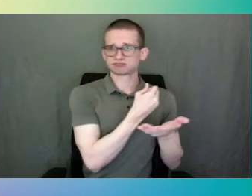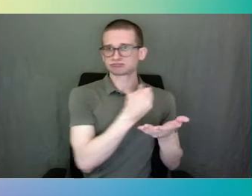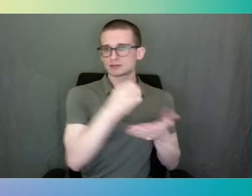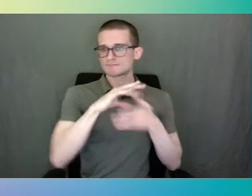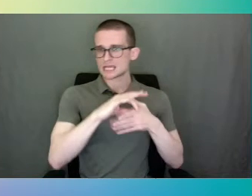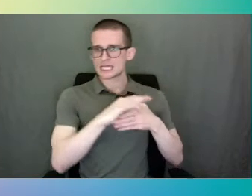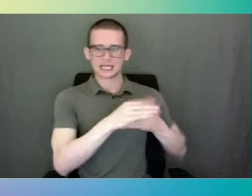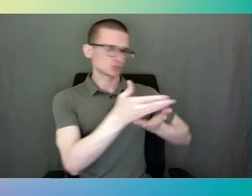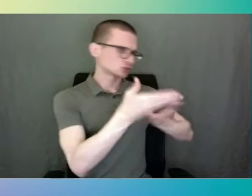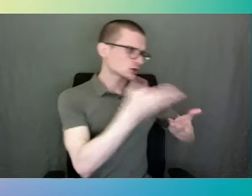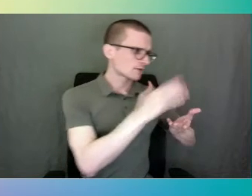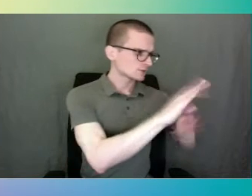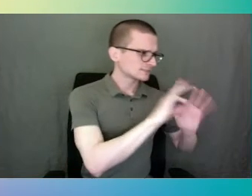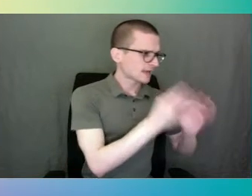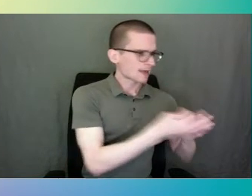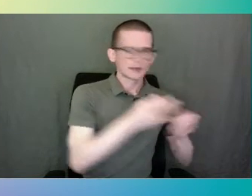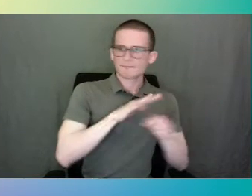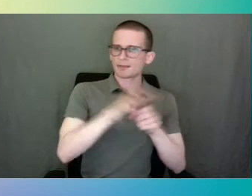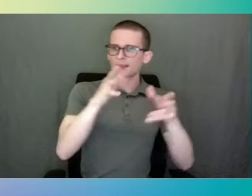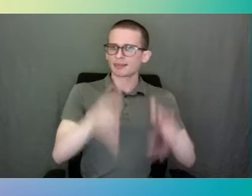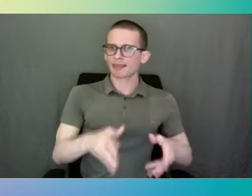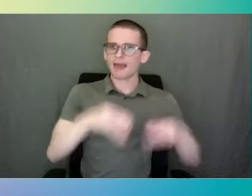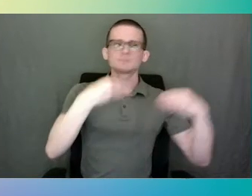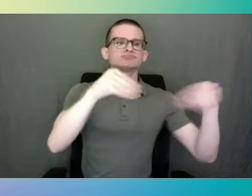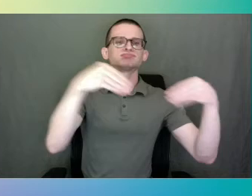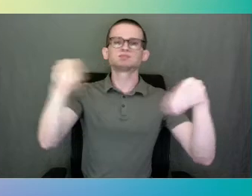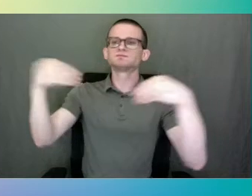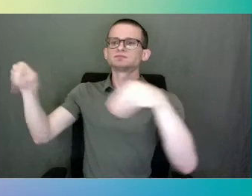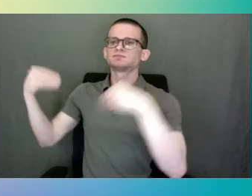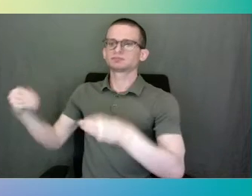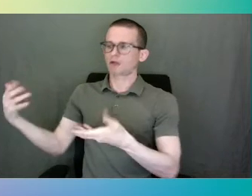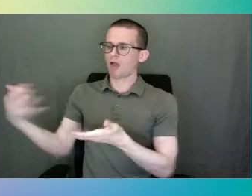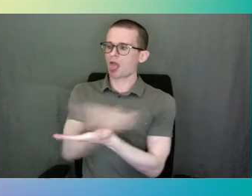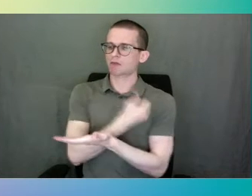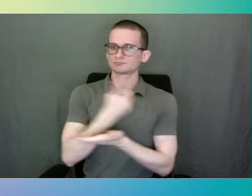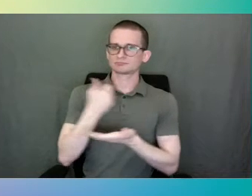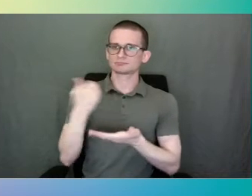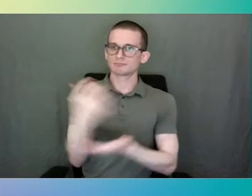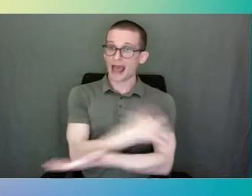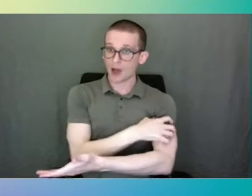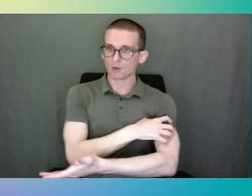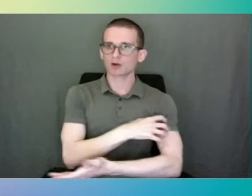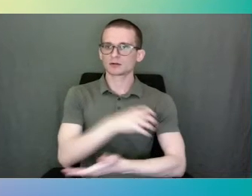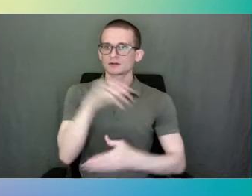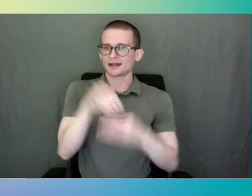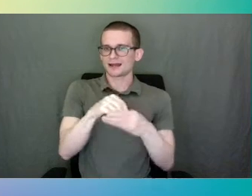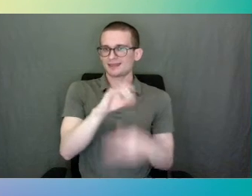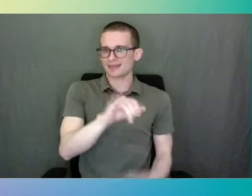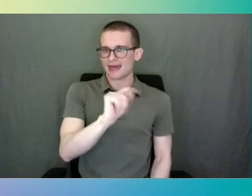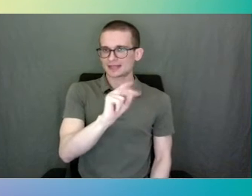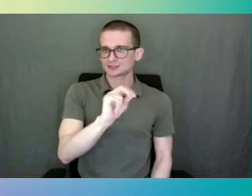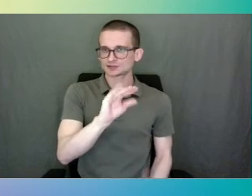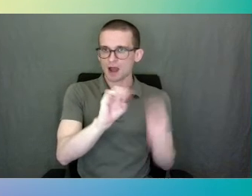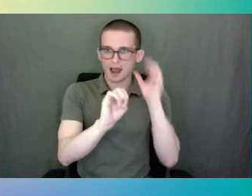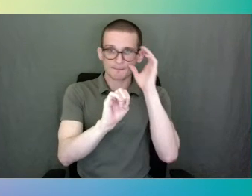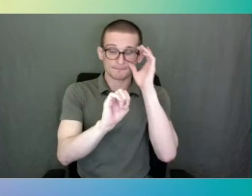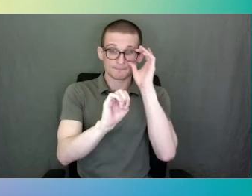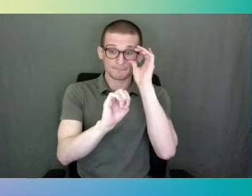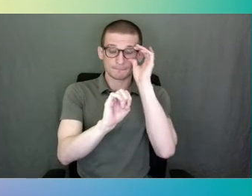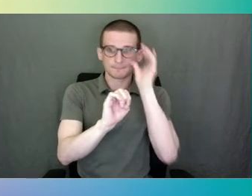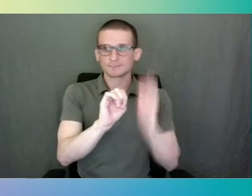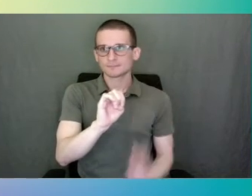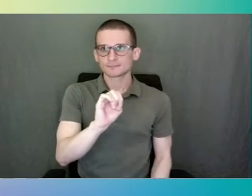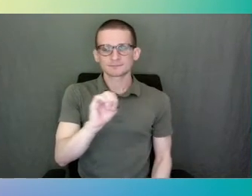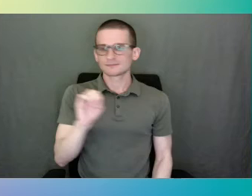other people in the tribe, and this gave him power and power within the tribe. And it's always been, a saying that he who brings